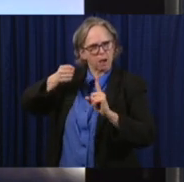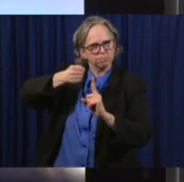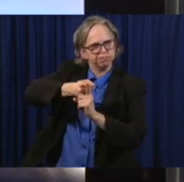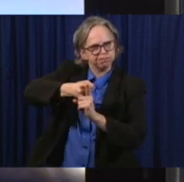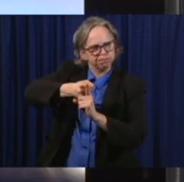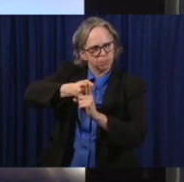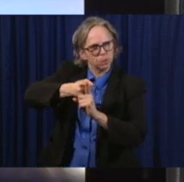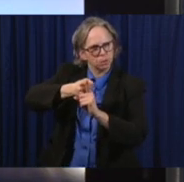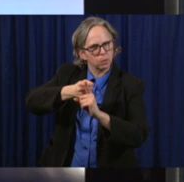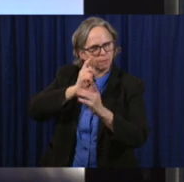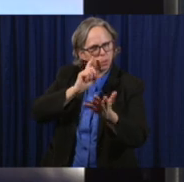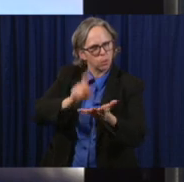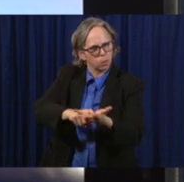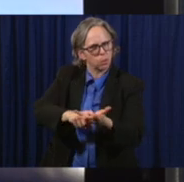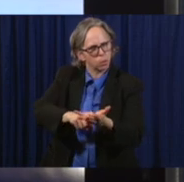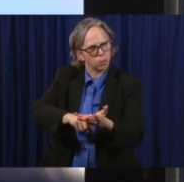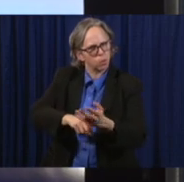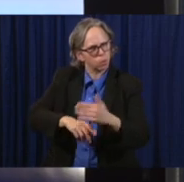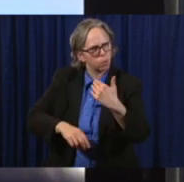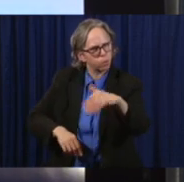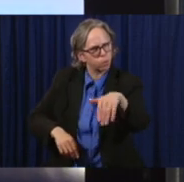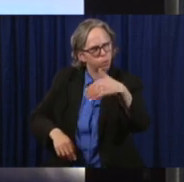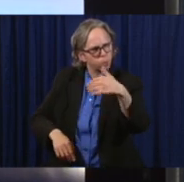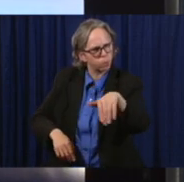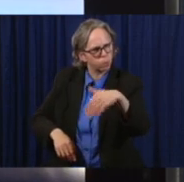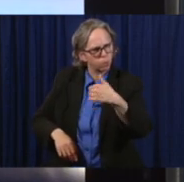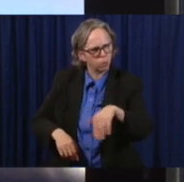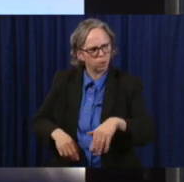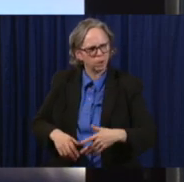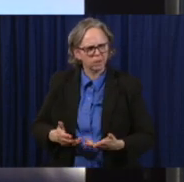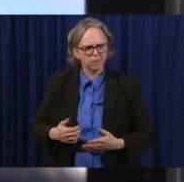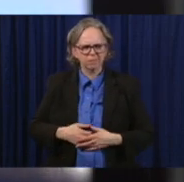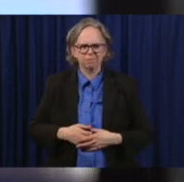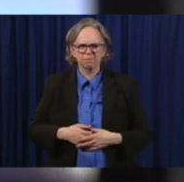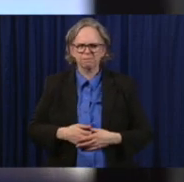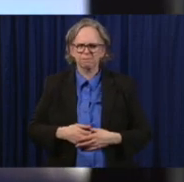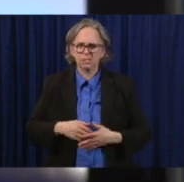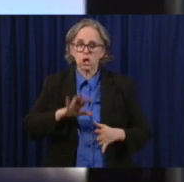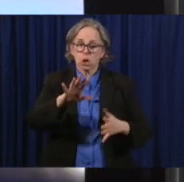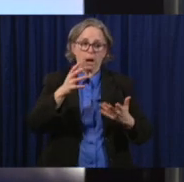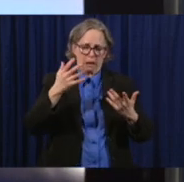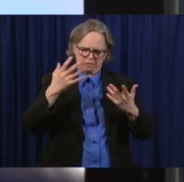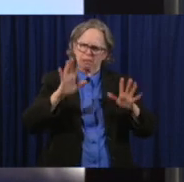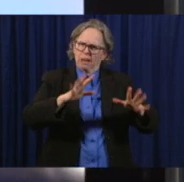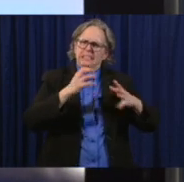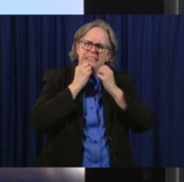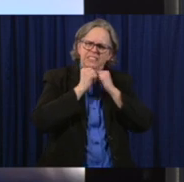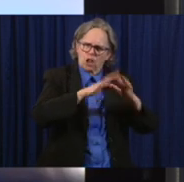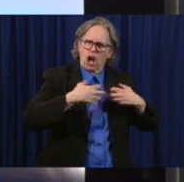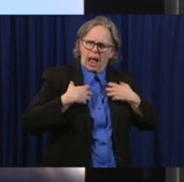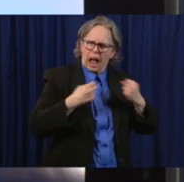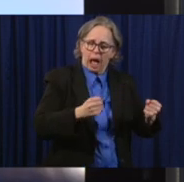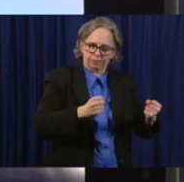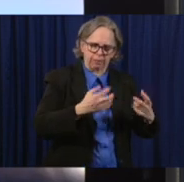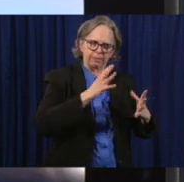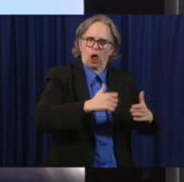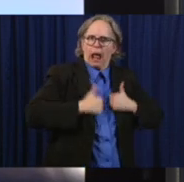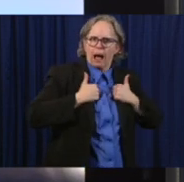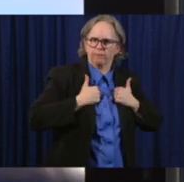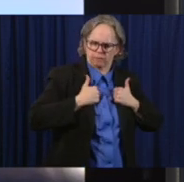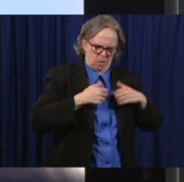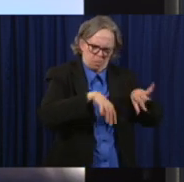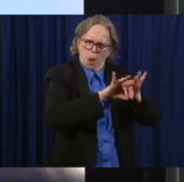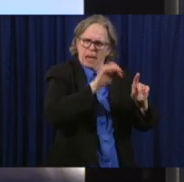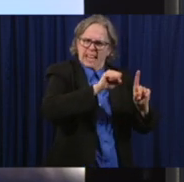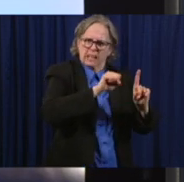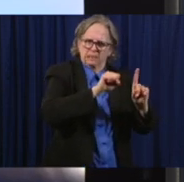preserve life. But it is also equally important that we focus on the quality of the life that we are